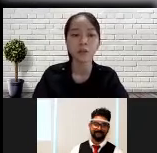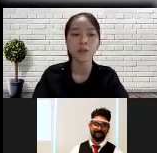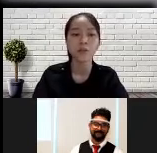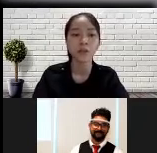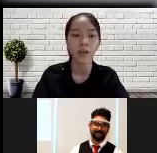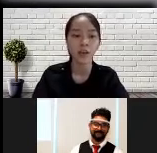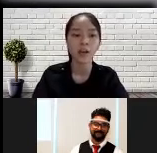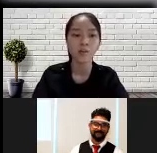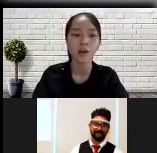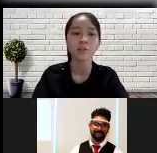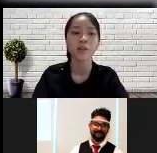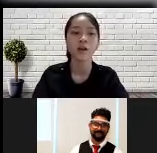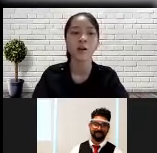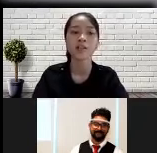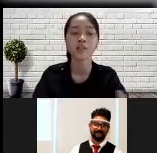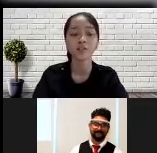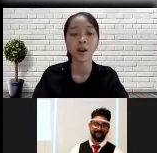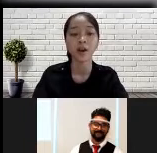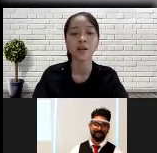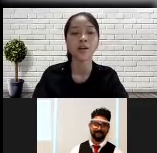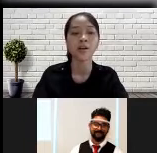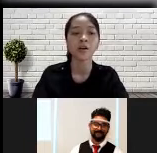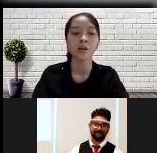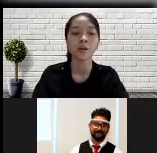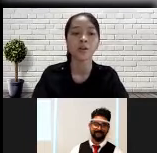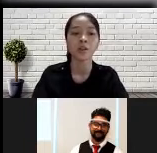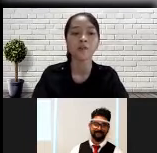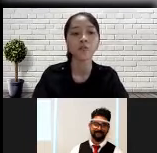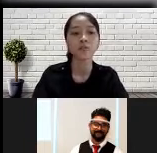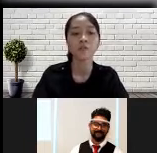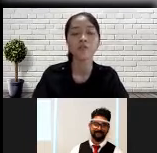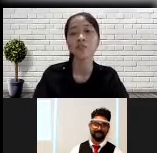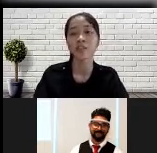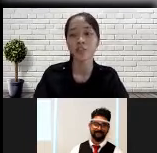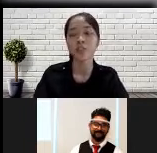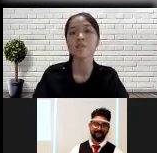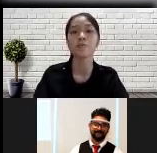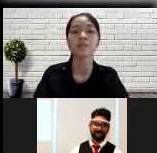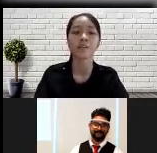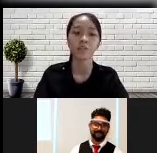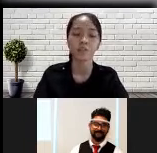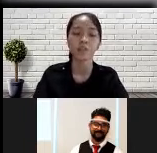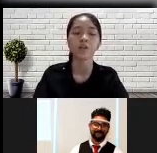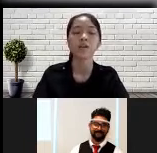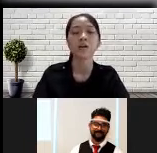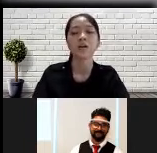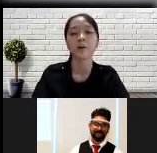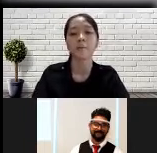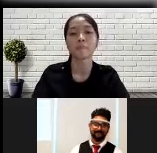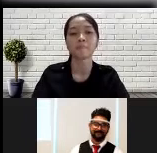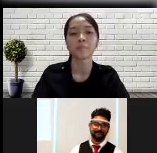tool that can help us identify the levels of food textures and fluid textures.